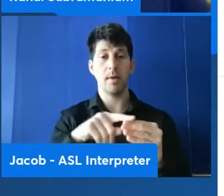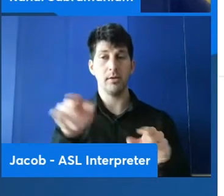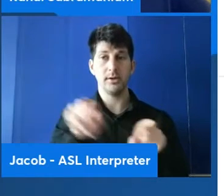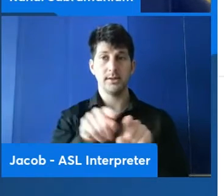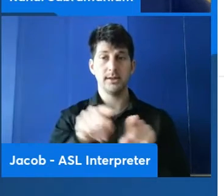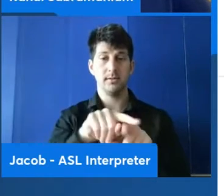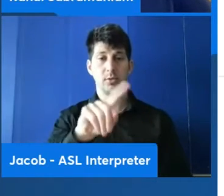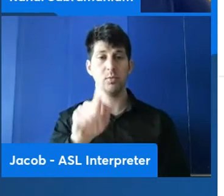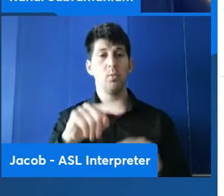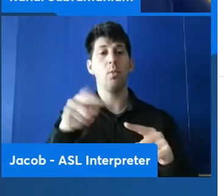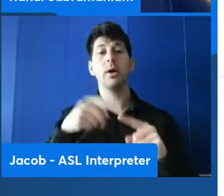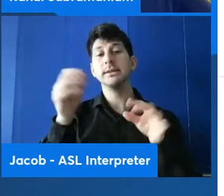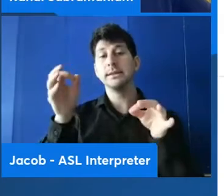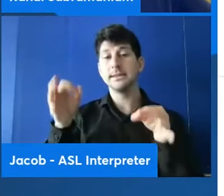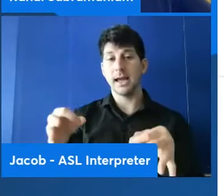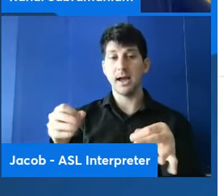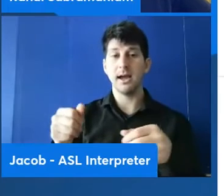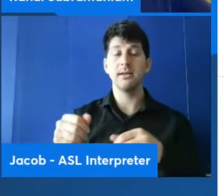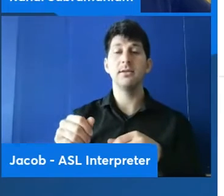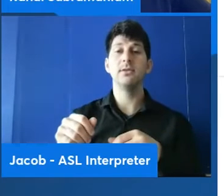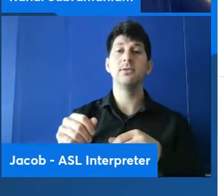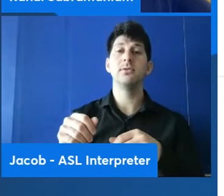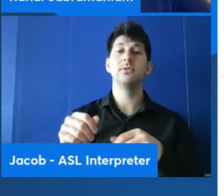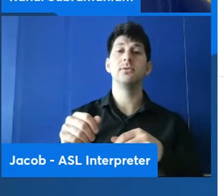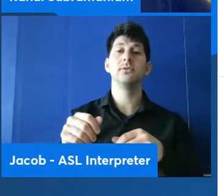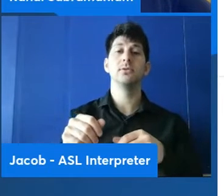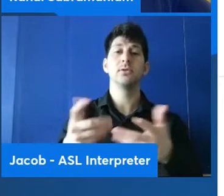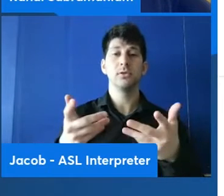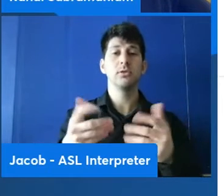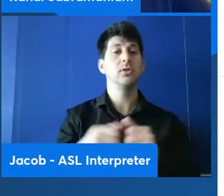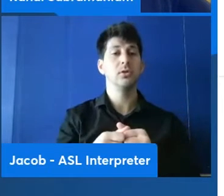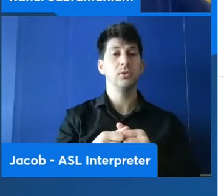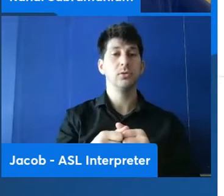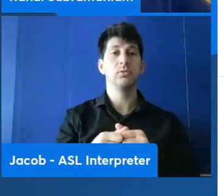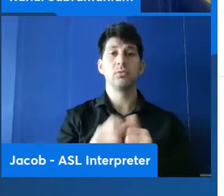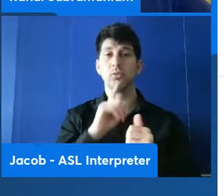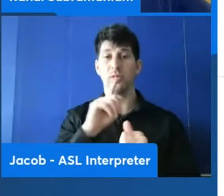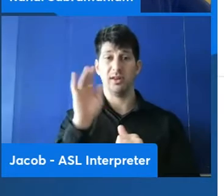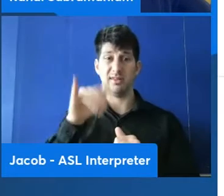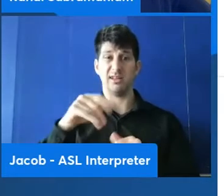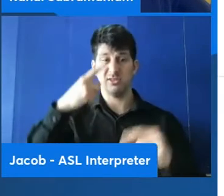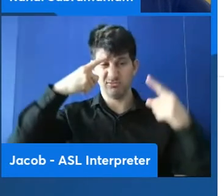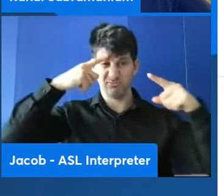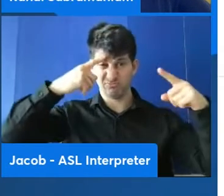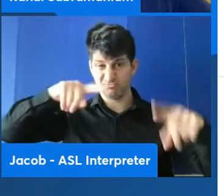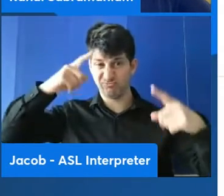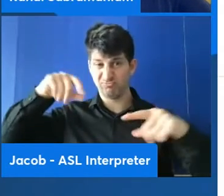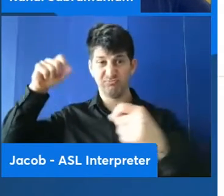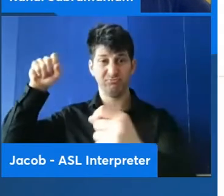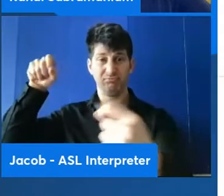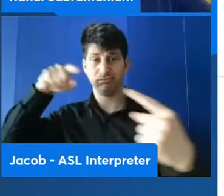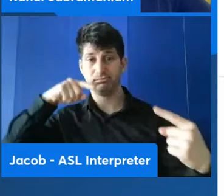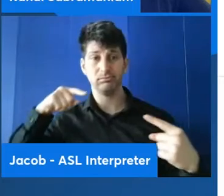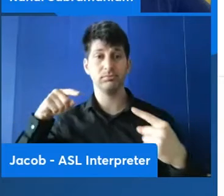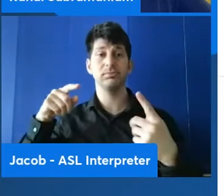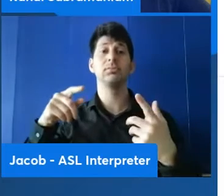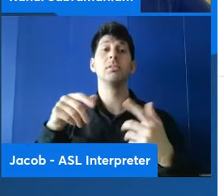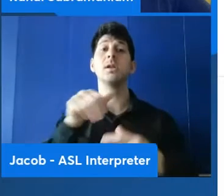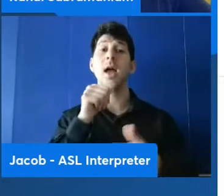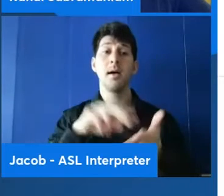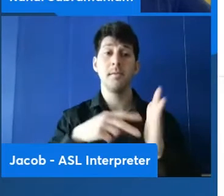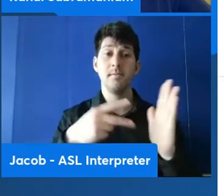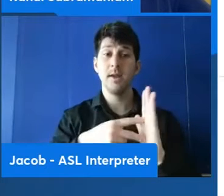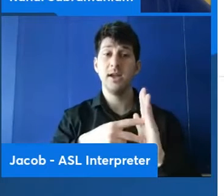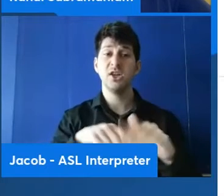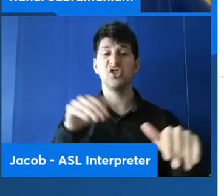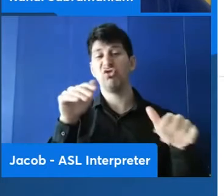when would you make this choice? And that's basically the consensus. And then again, sorry, we don't mean to rag on